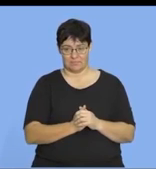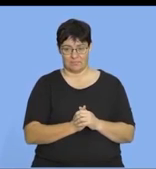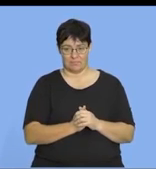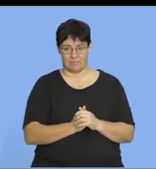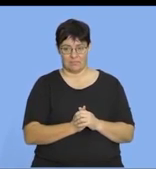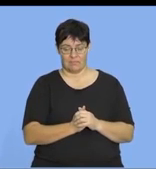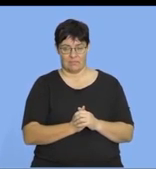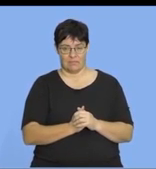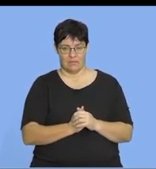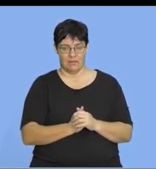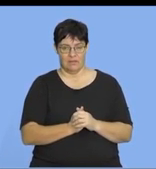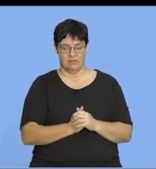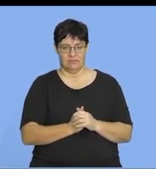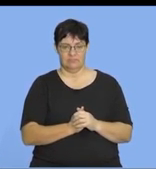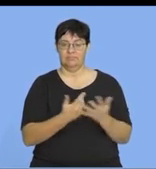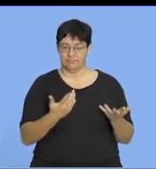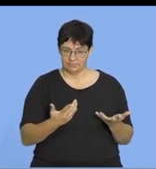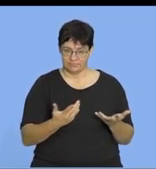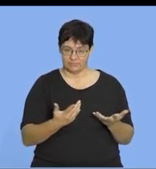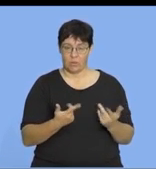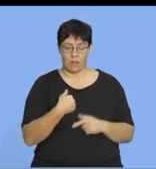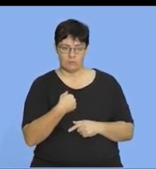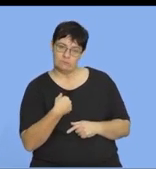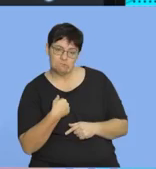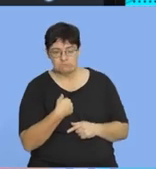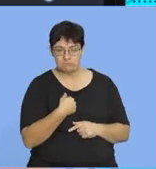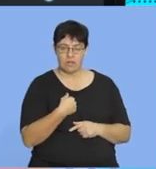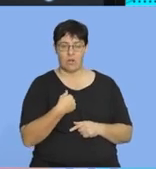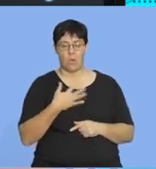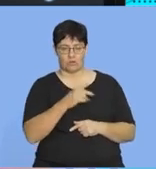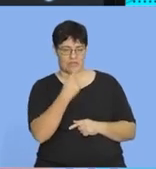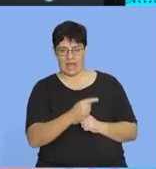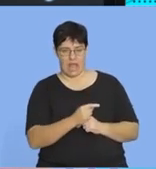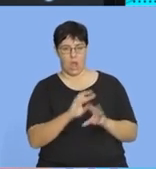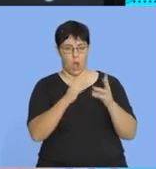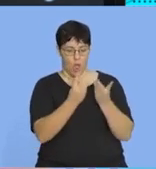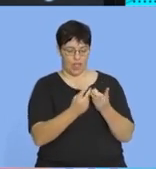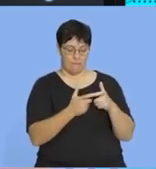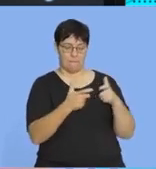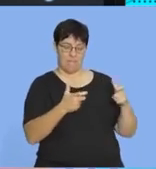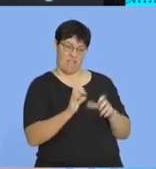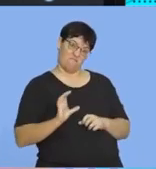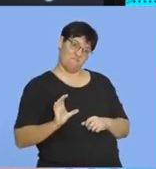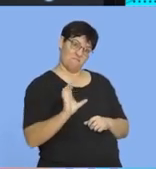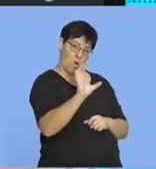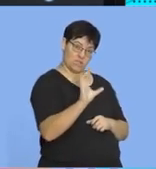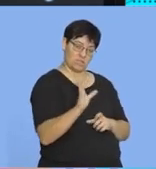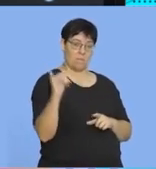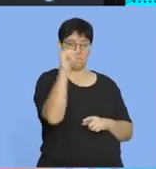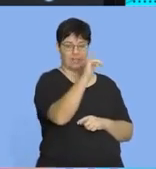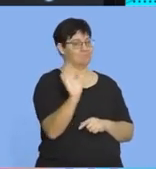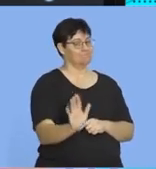Be careful, you are going to be very tempted to say that the Earth has a bigger force of attraction on the